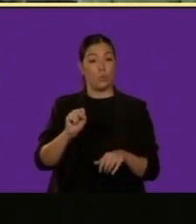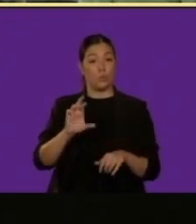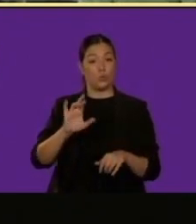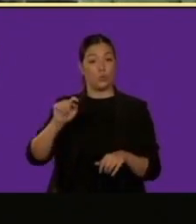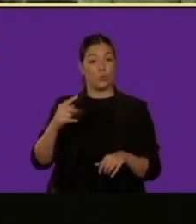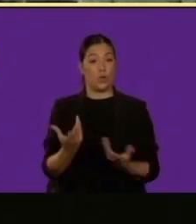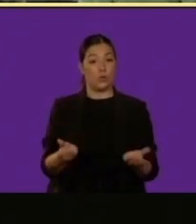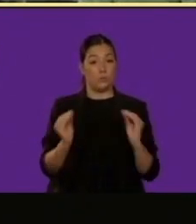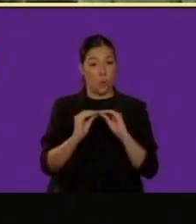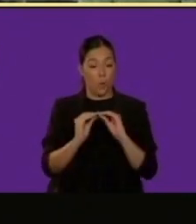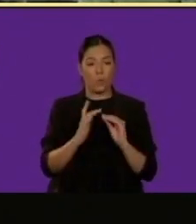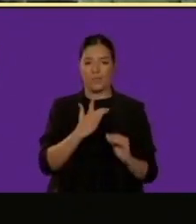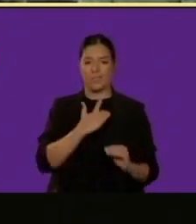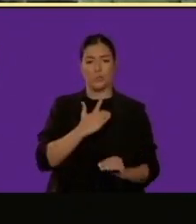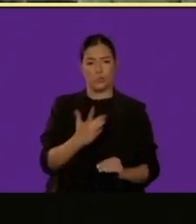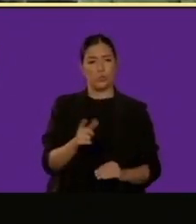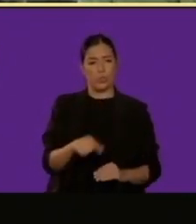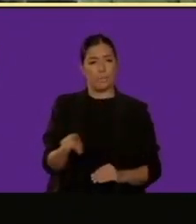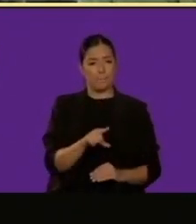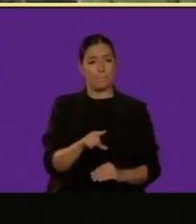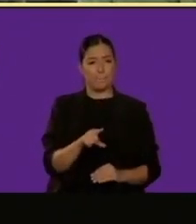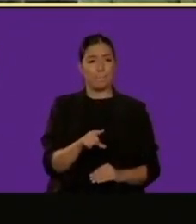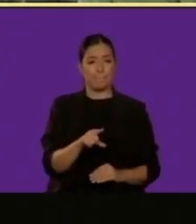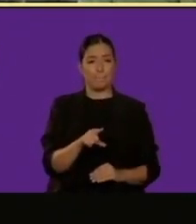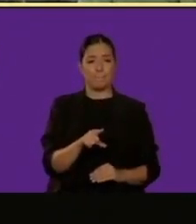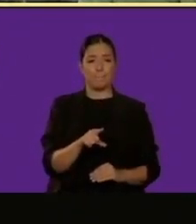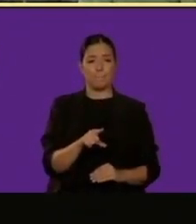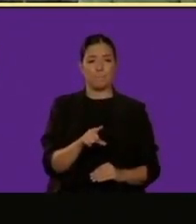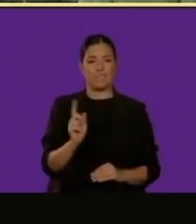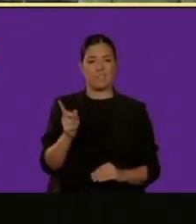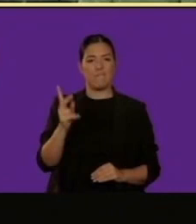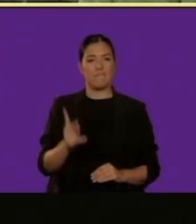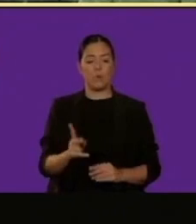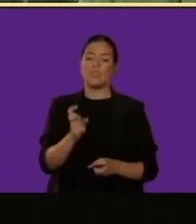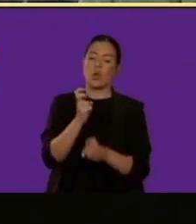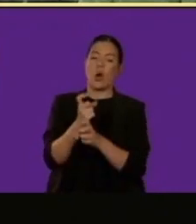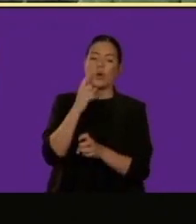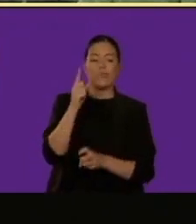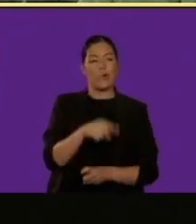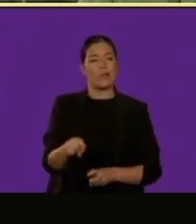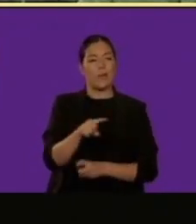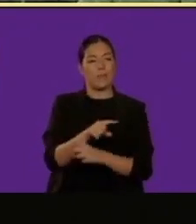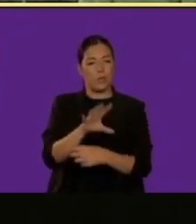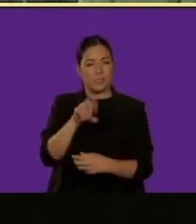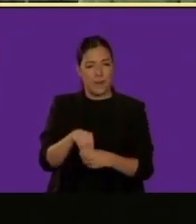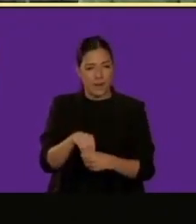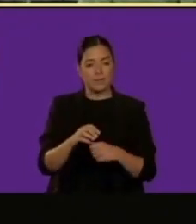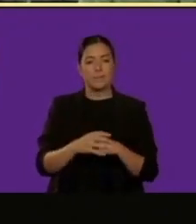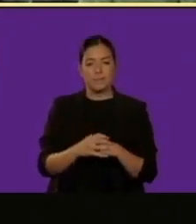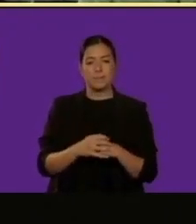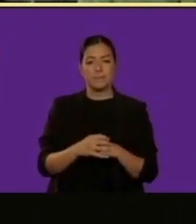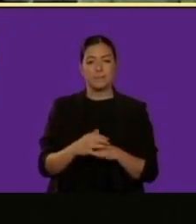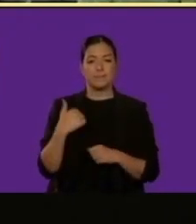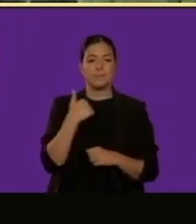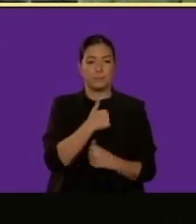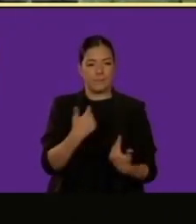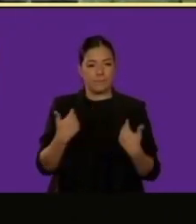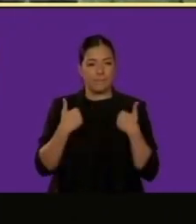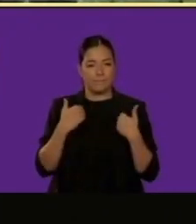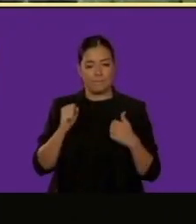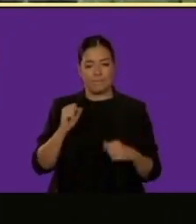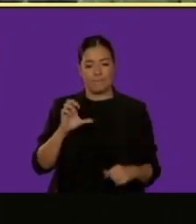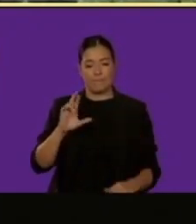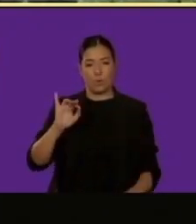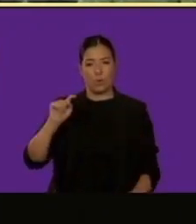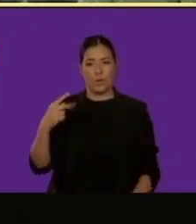of Scratch and with many uh, entities from Barcelona. We are lucky that we have Tactilens working with